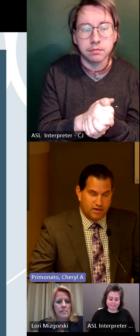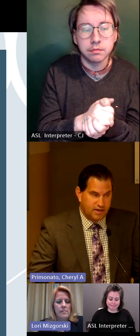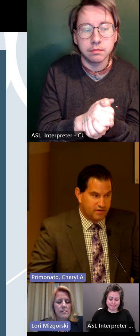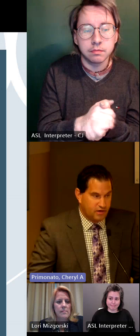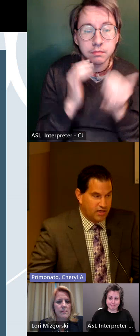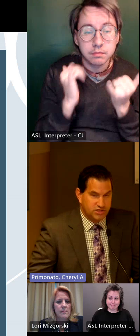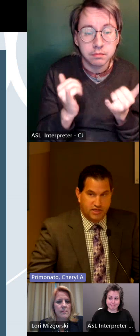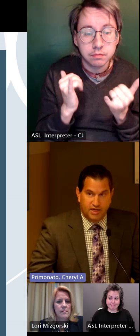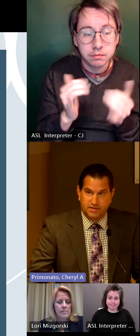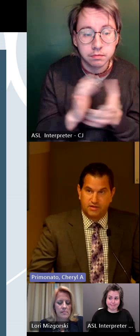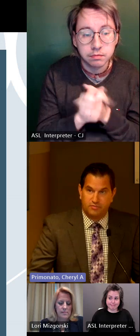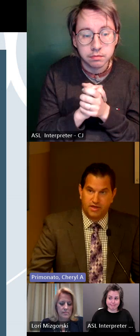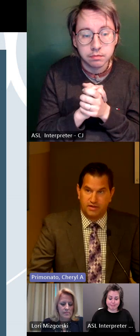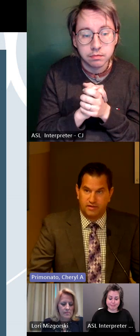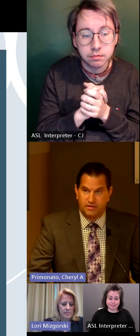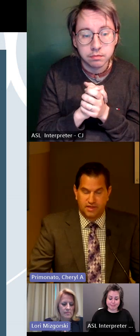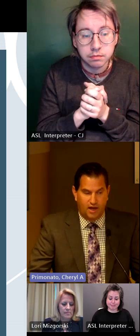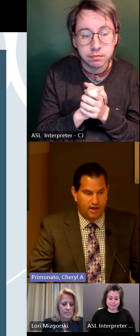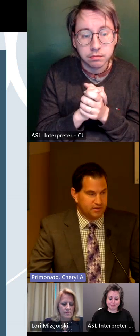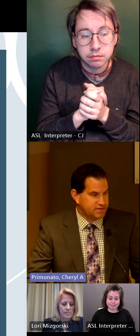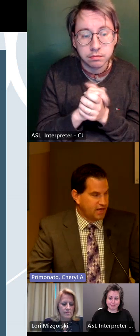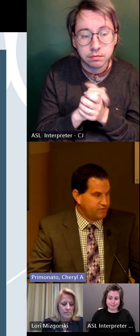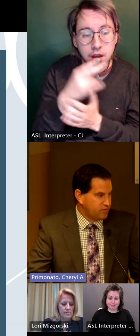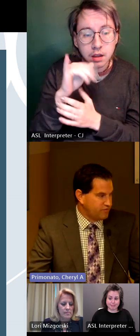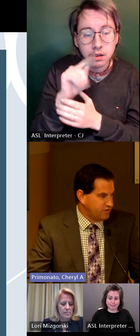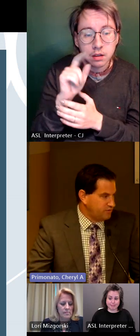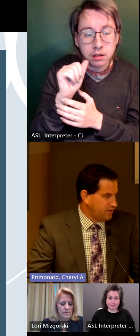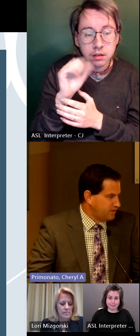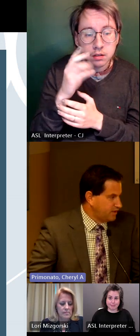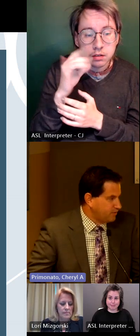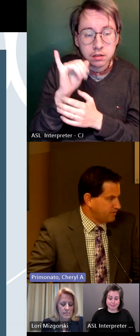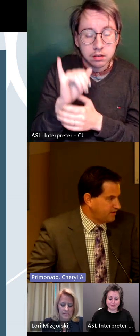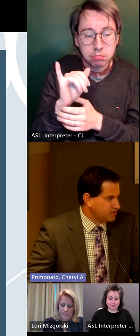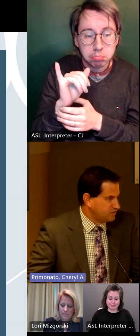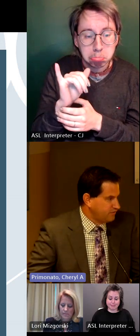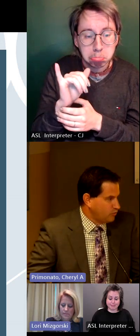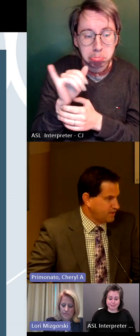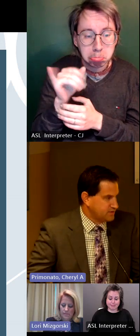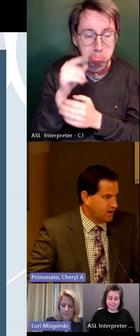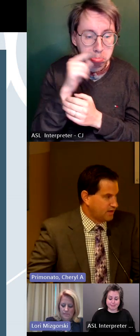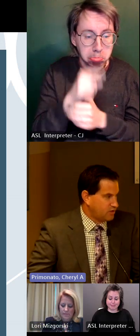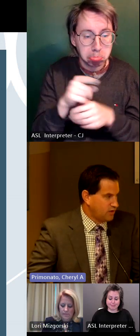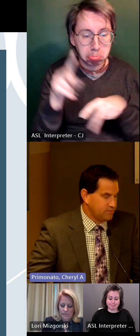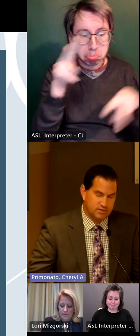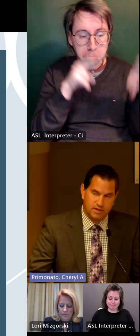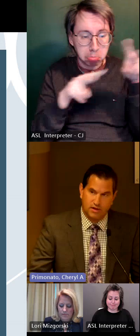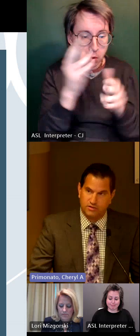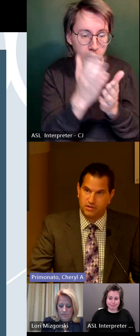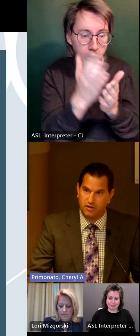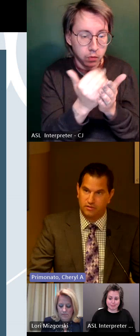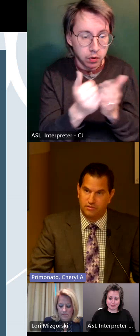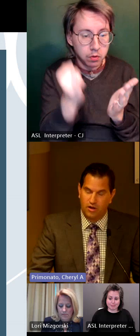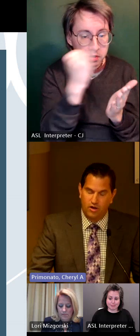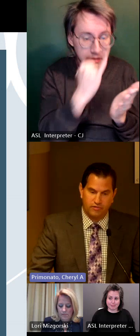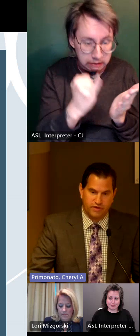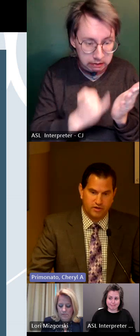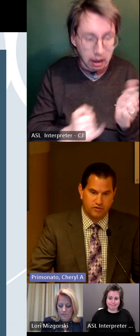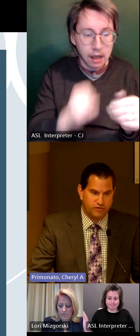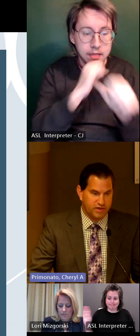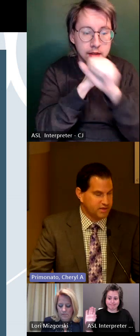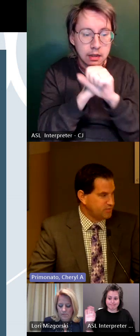So currently Hitachi has completed the design, the safety review, and the implementation of the wayside equipment, and